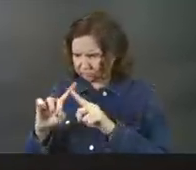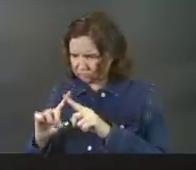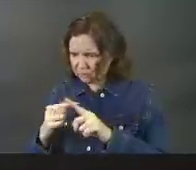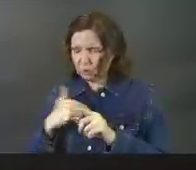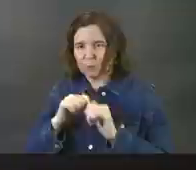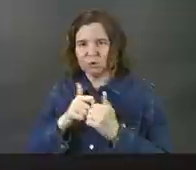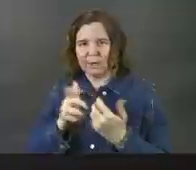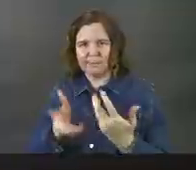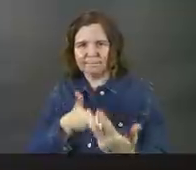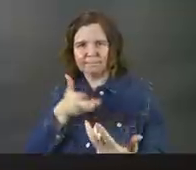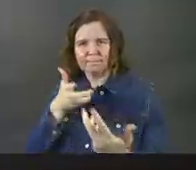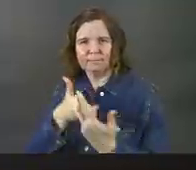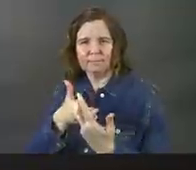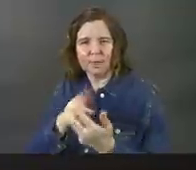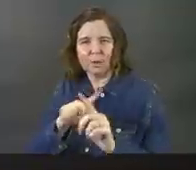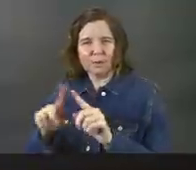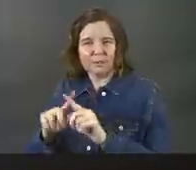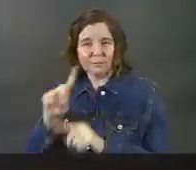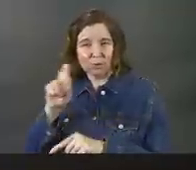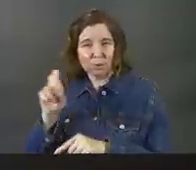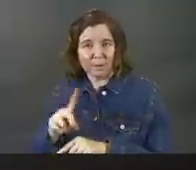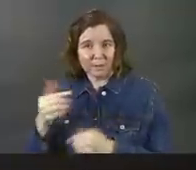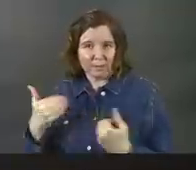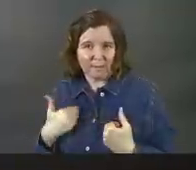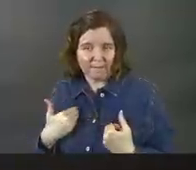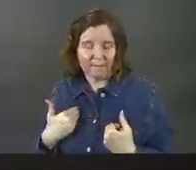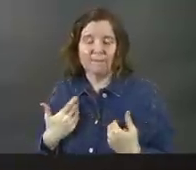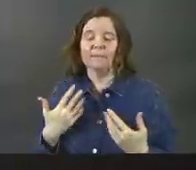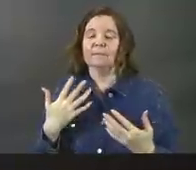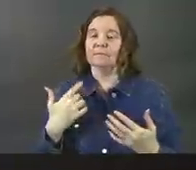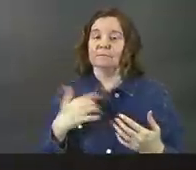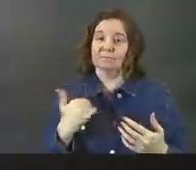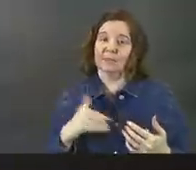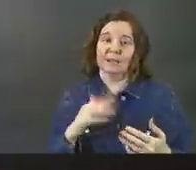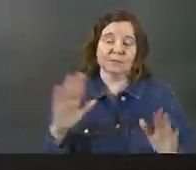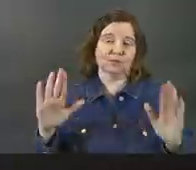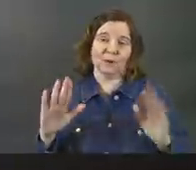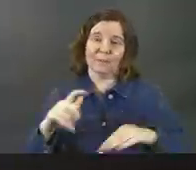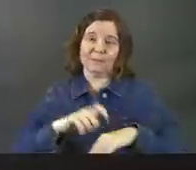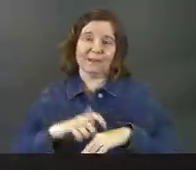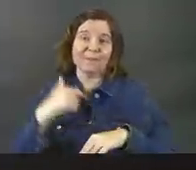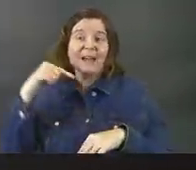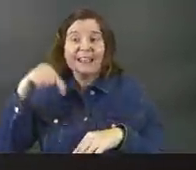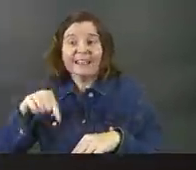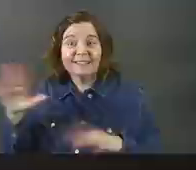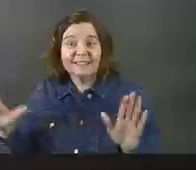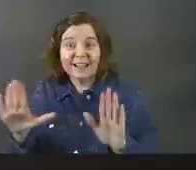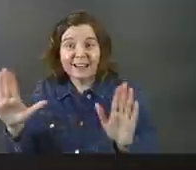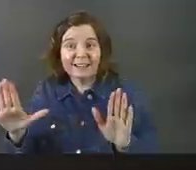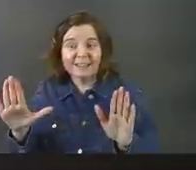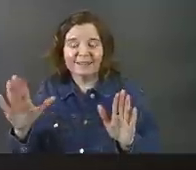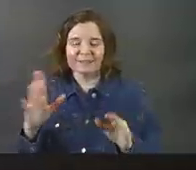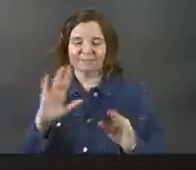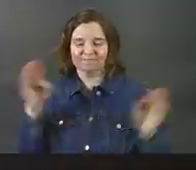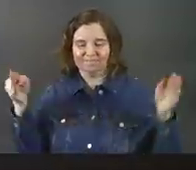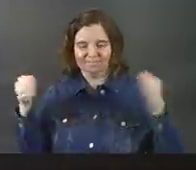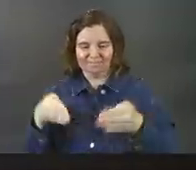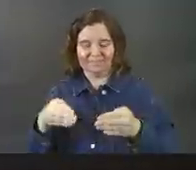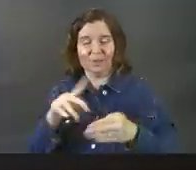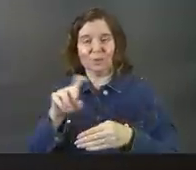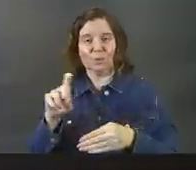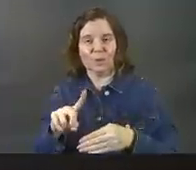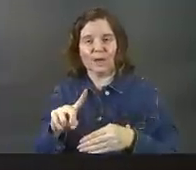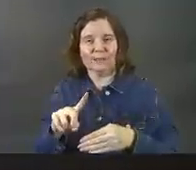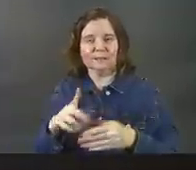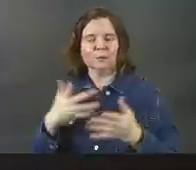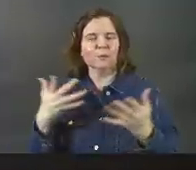to tailor this series around those questions that we all have. And it's been an incredible time. And this Sunday, we're going after the question